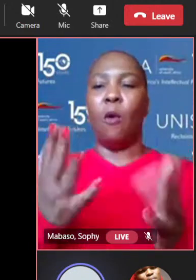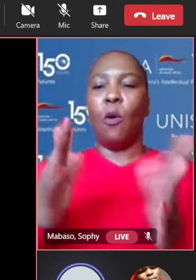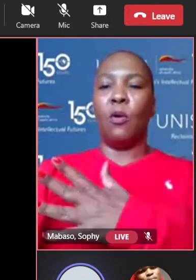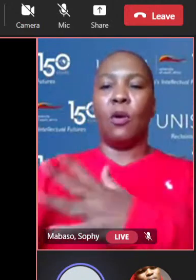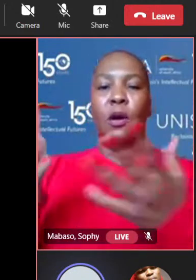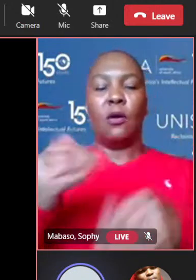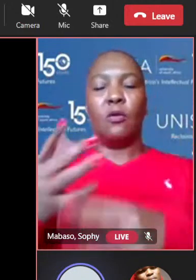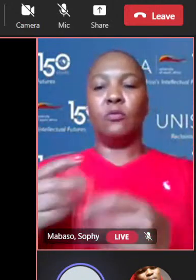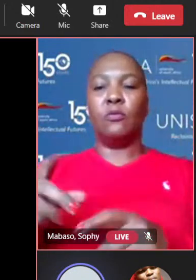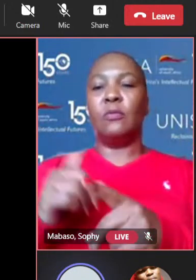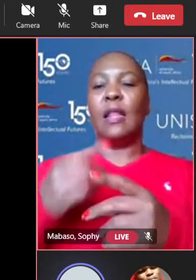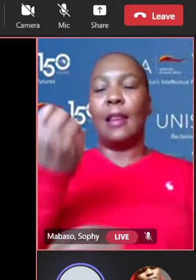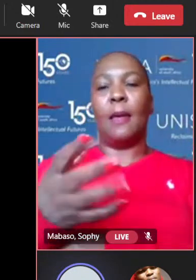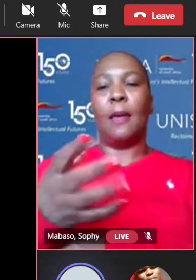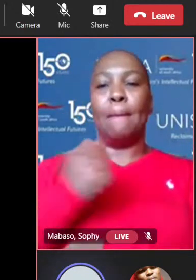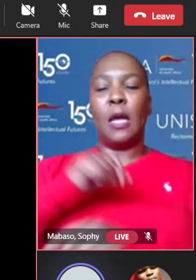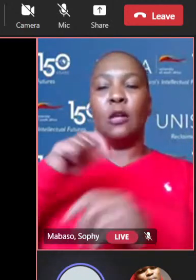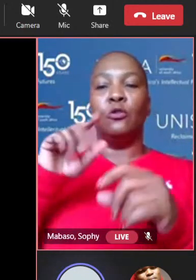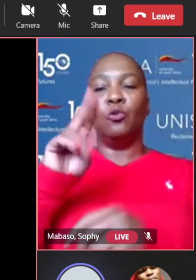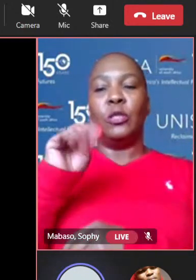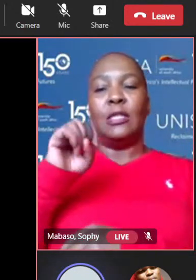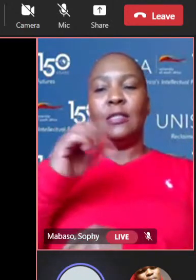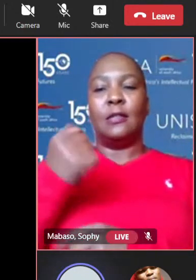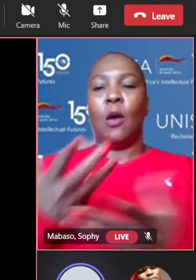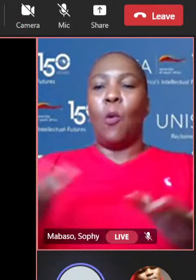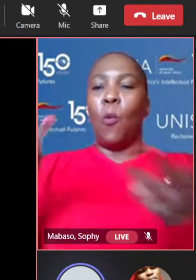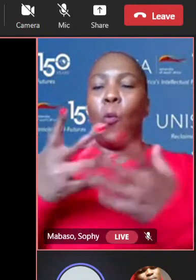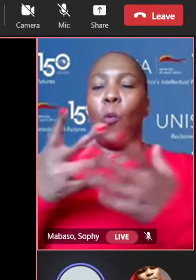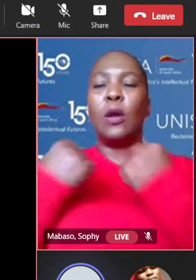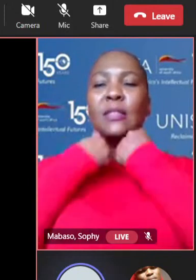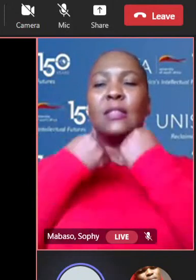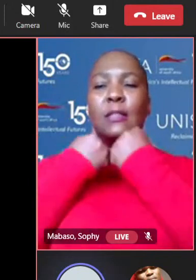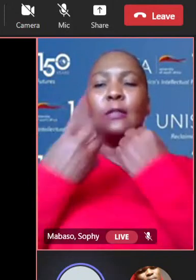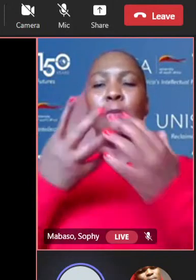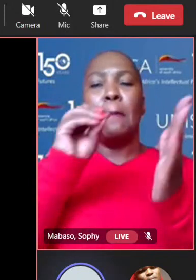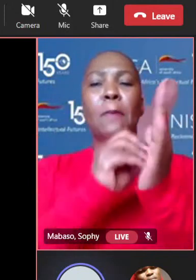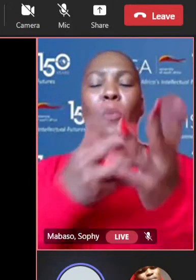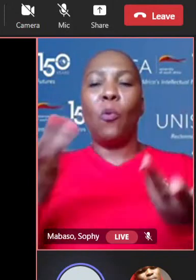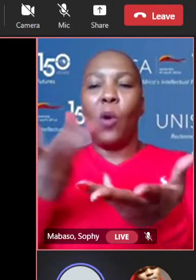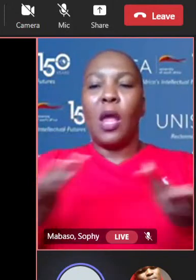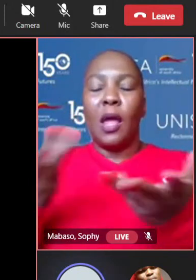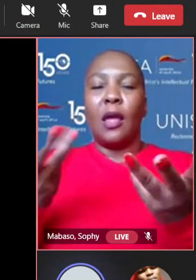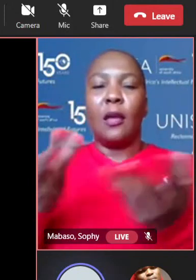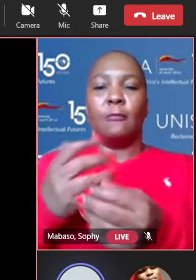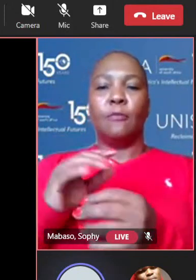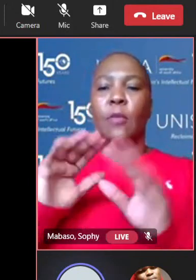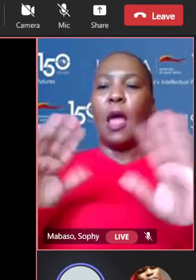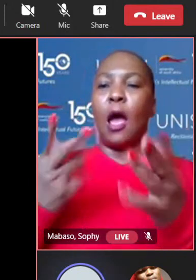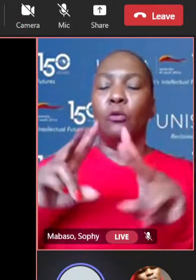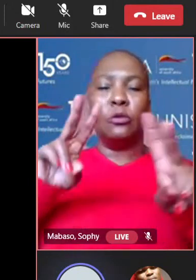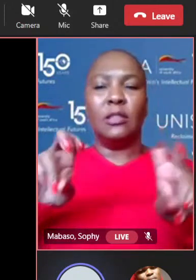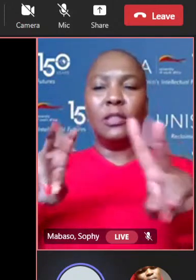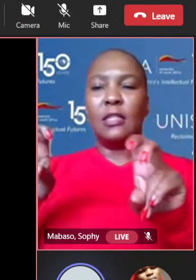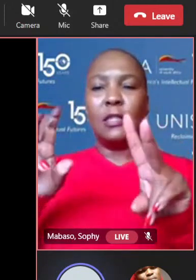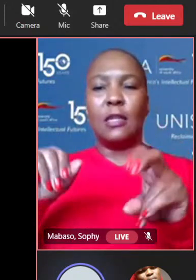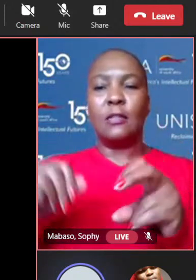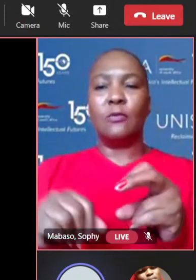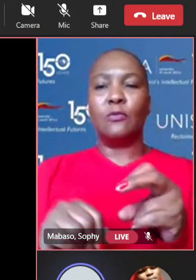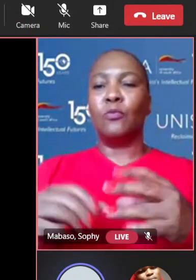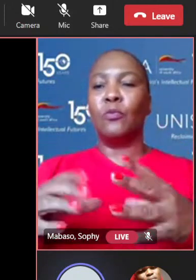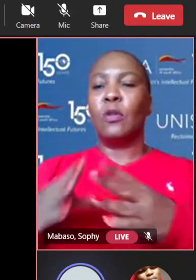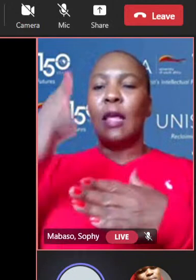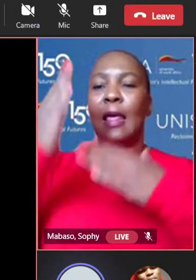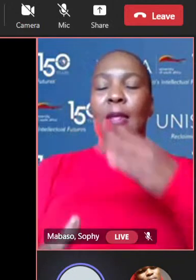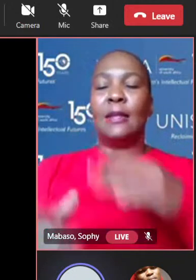my Unisa, where is the assignment placed, how do I check the due date for the assignment,